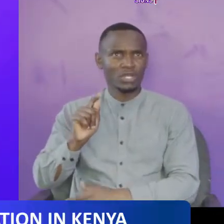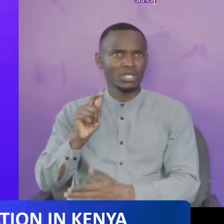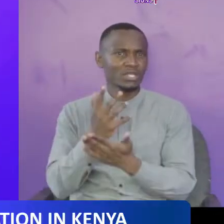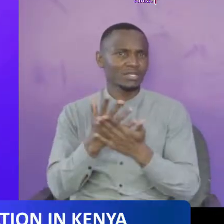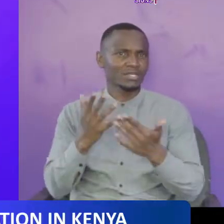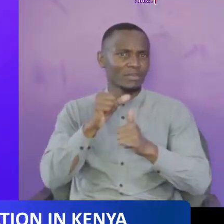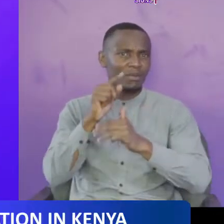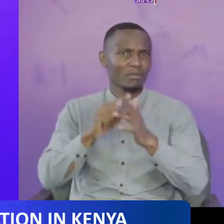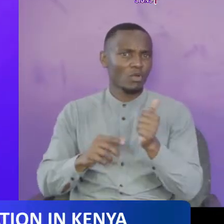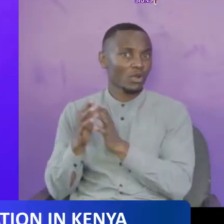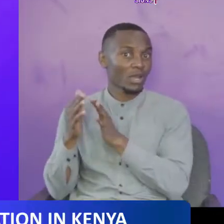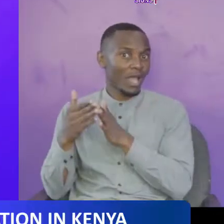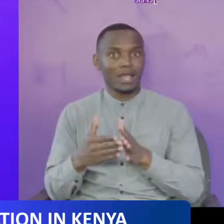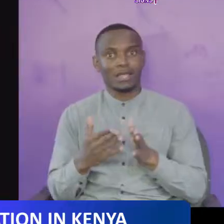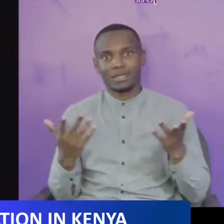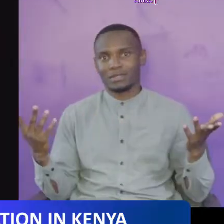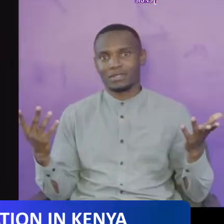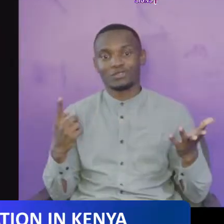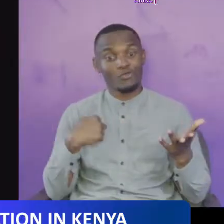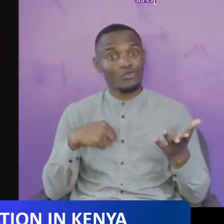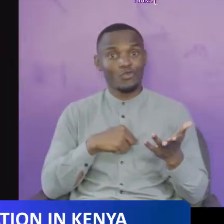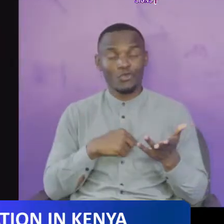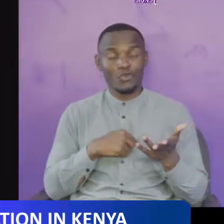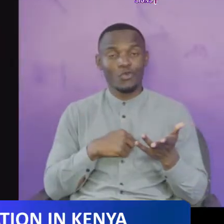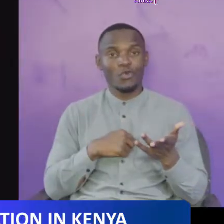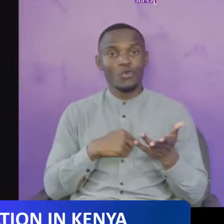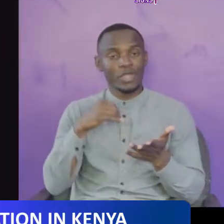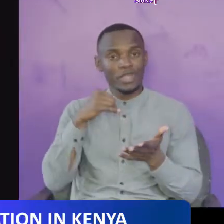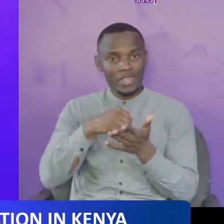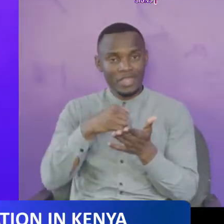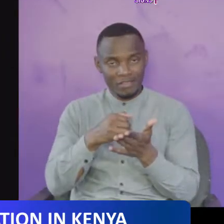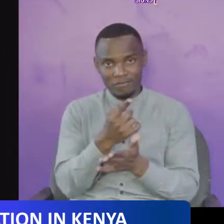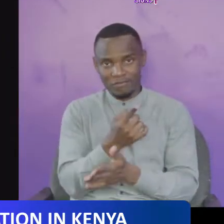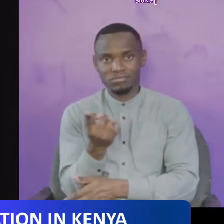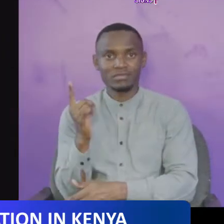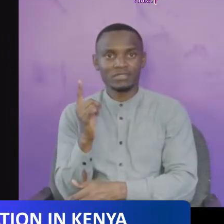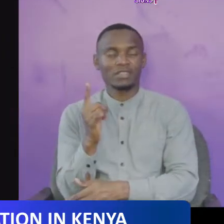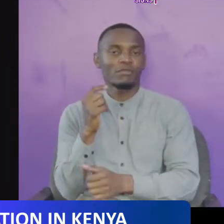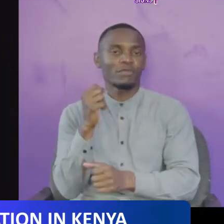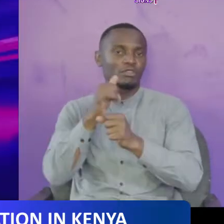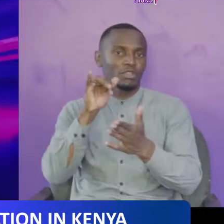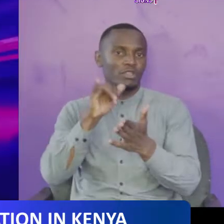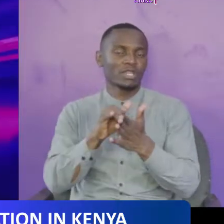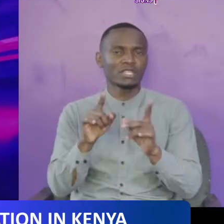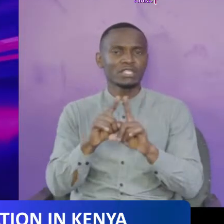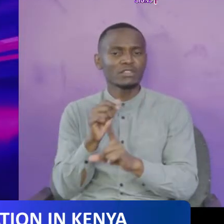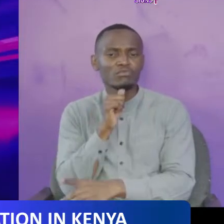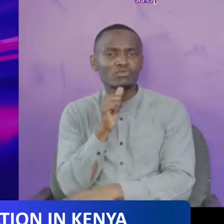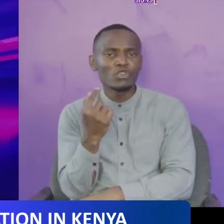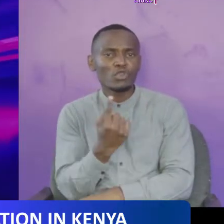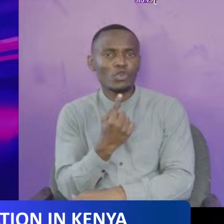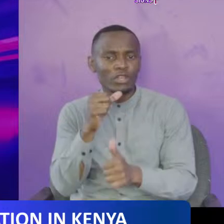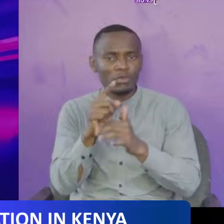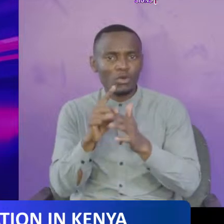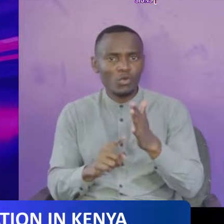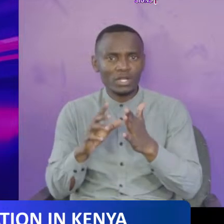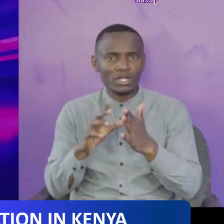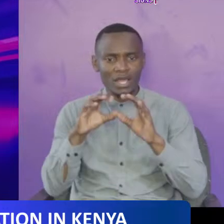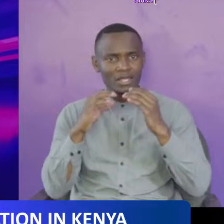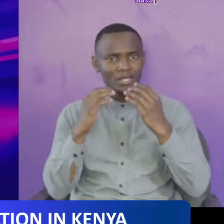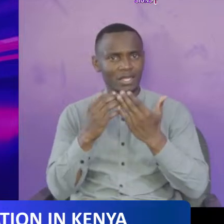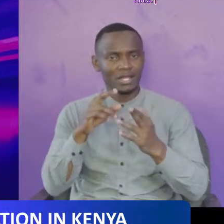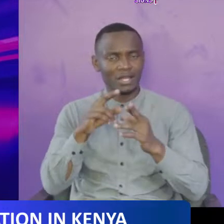hacking. So we get them involved in such. So it's not just about the classroom experience, but how are you even competing with